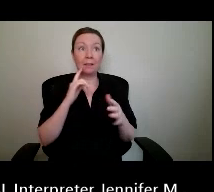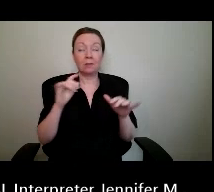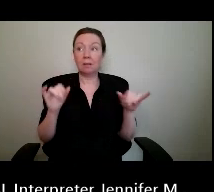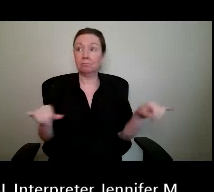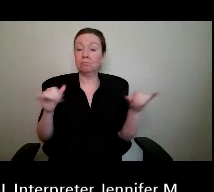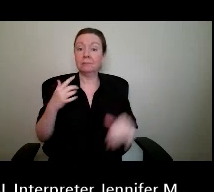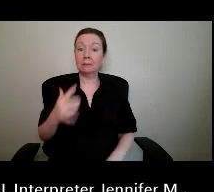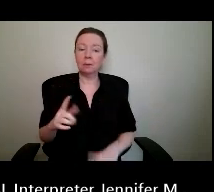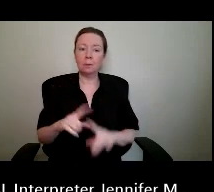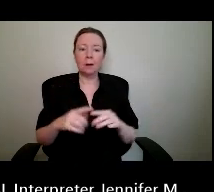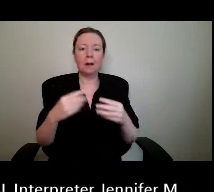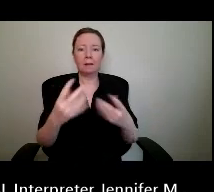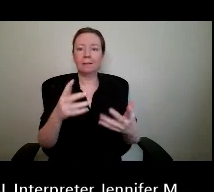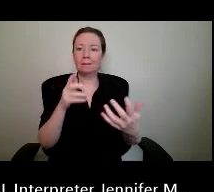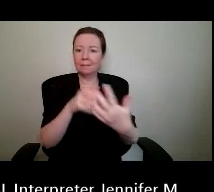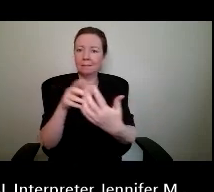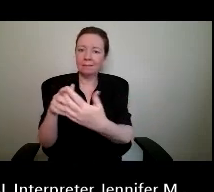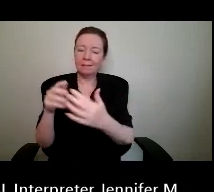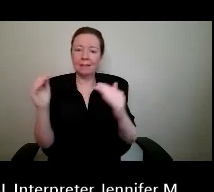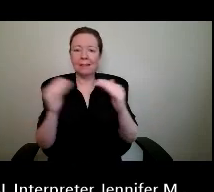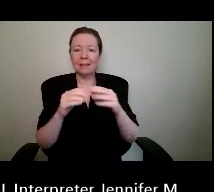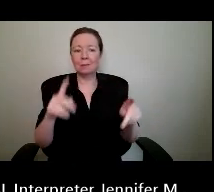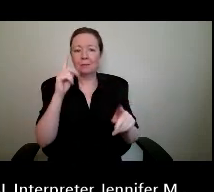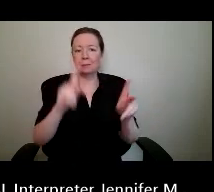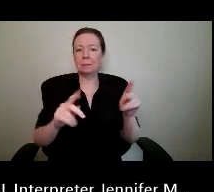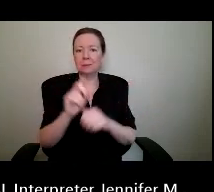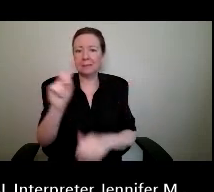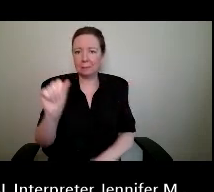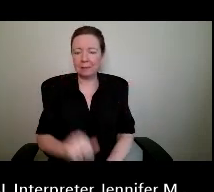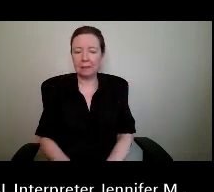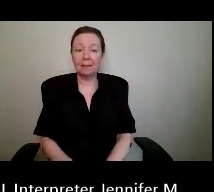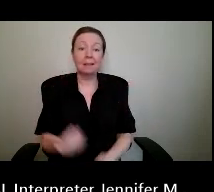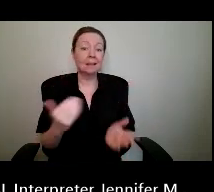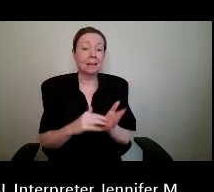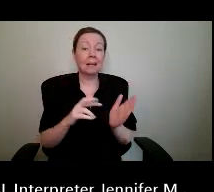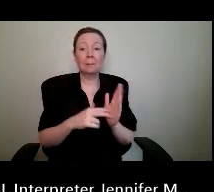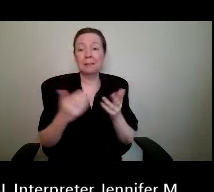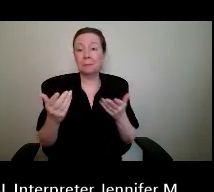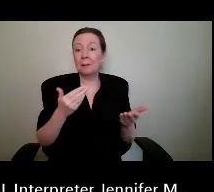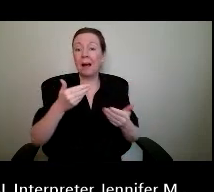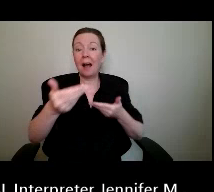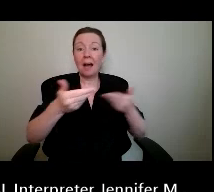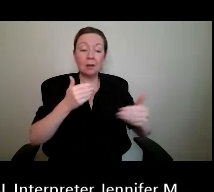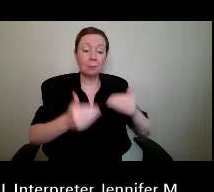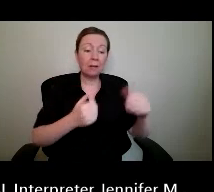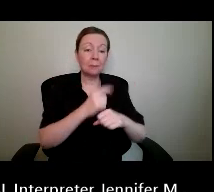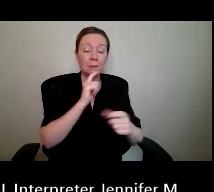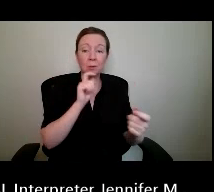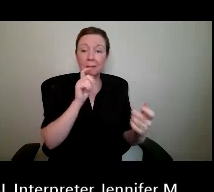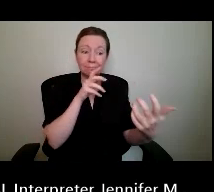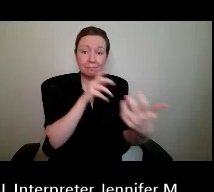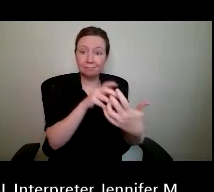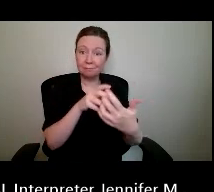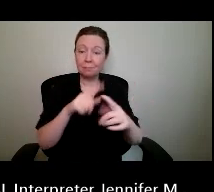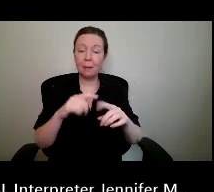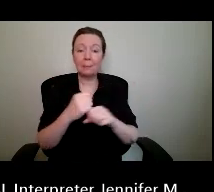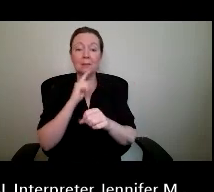in equal employment opportunities for an individual with a disability. So again, that could be the hiring process, but also ensuring that they're